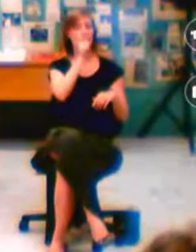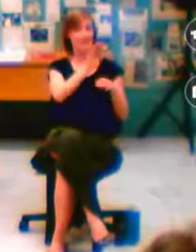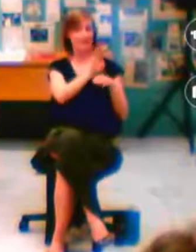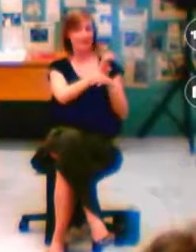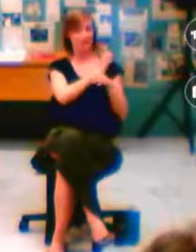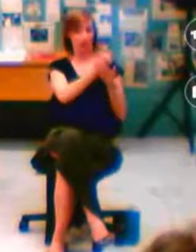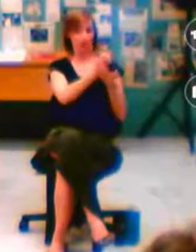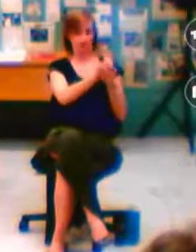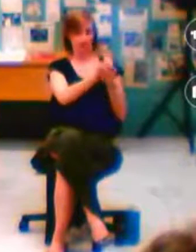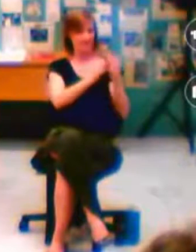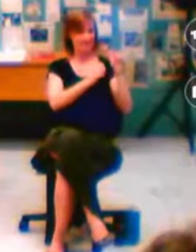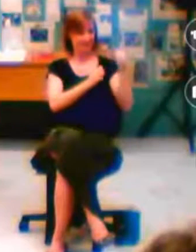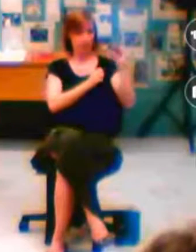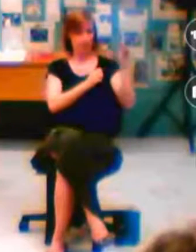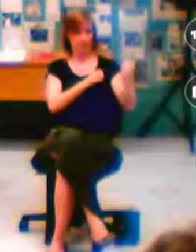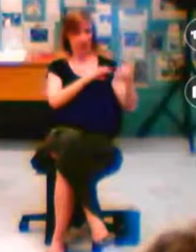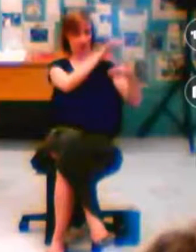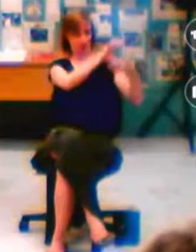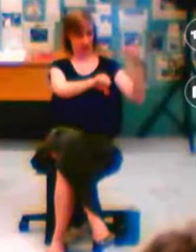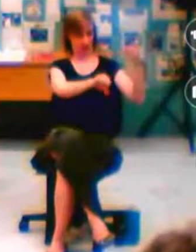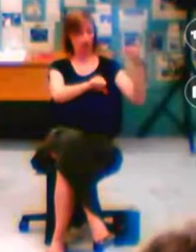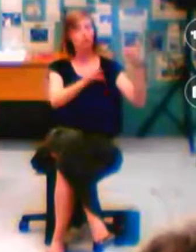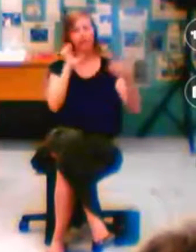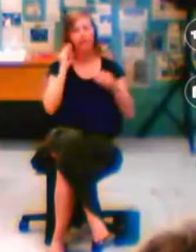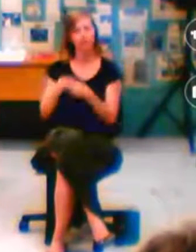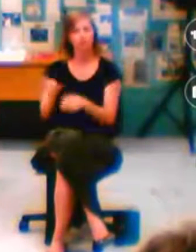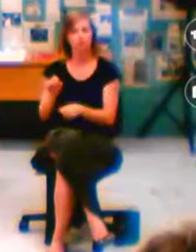Yeah. And Ms. Gorman, did we miss the